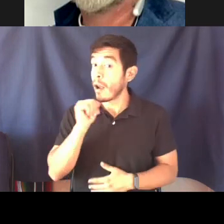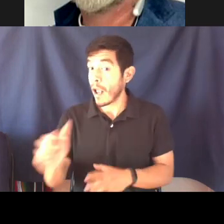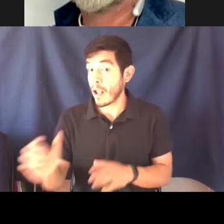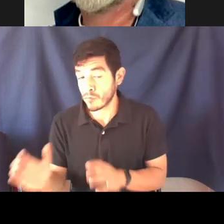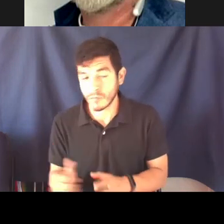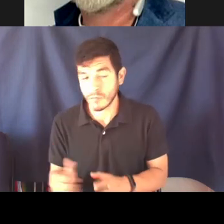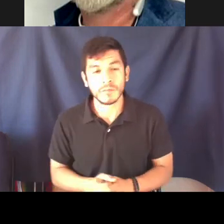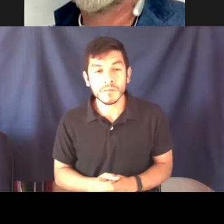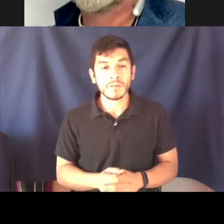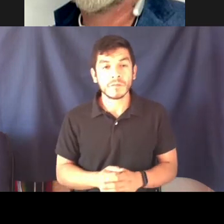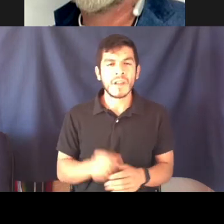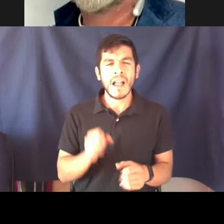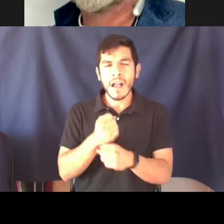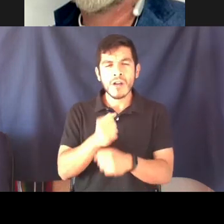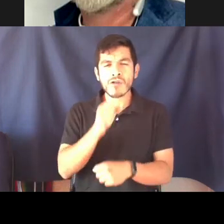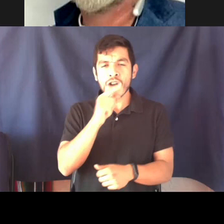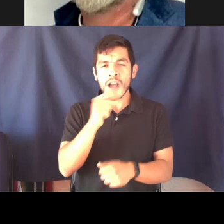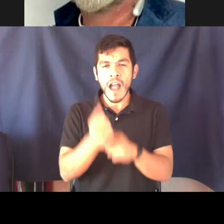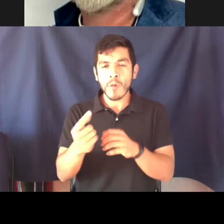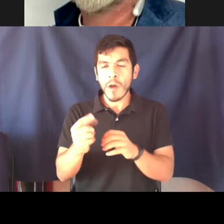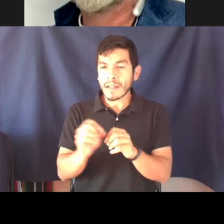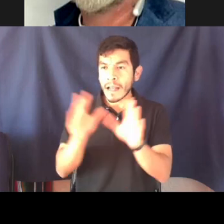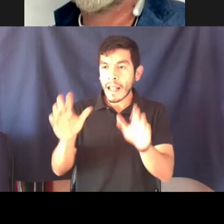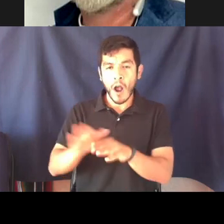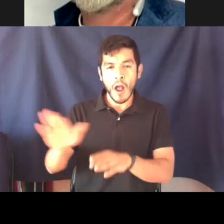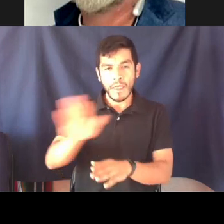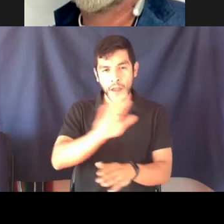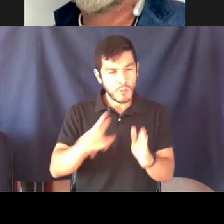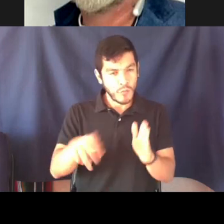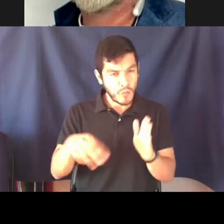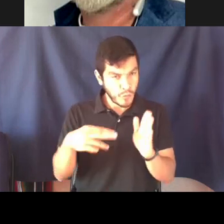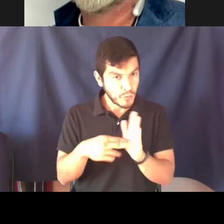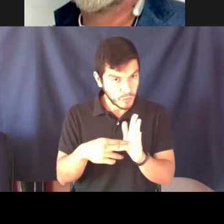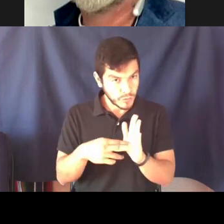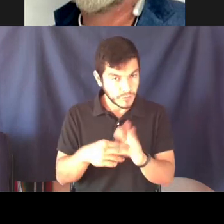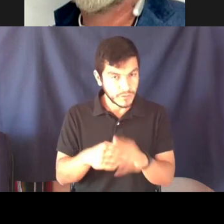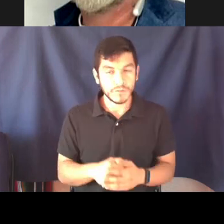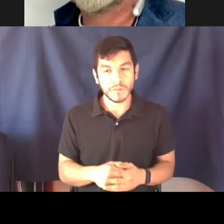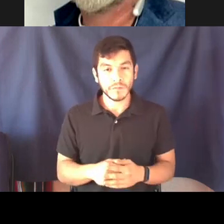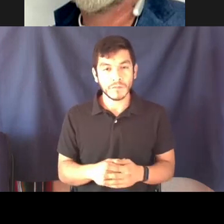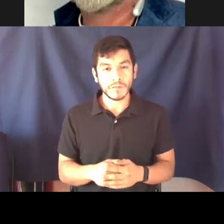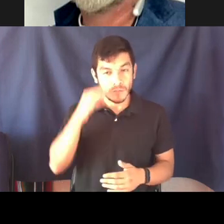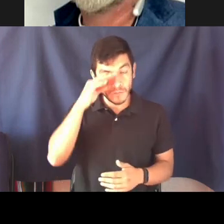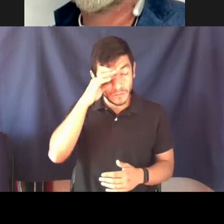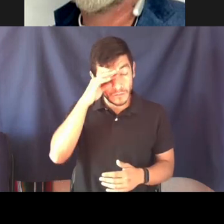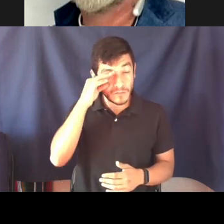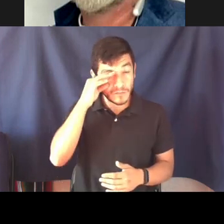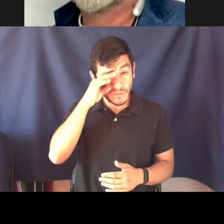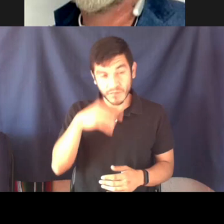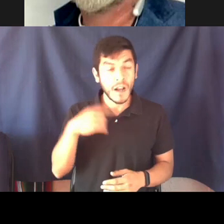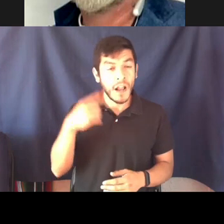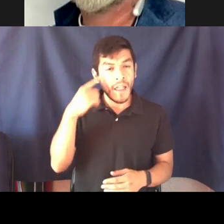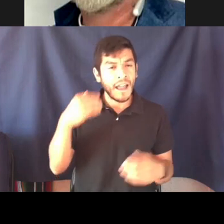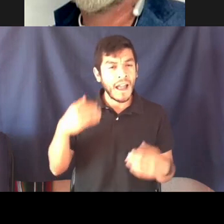on that. I think having a diverse pool of mentors. Now, I often get asked, you know, should we be